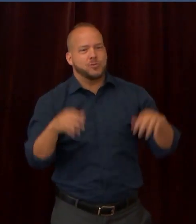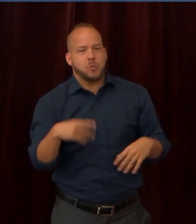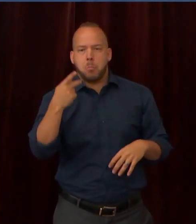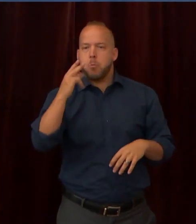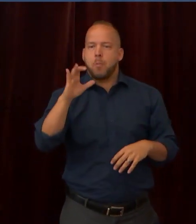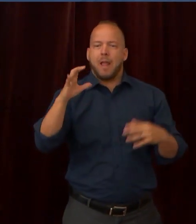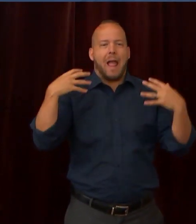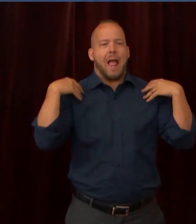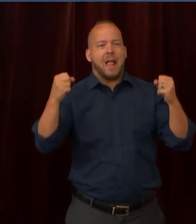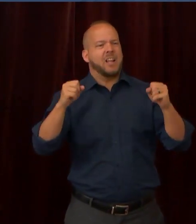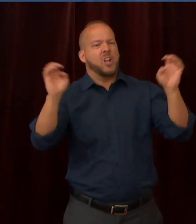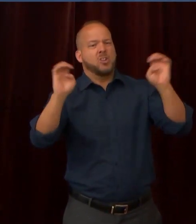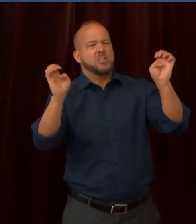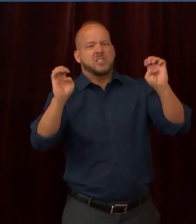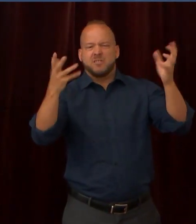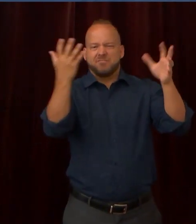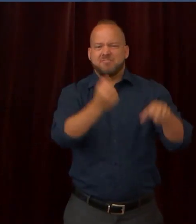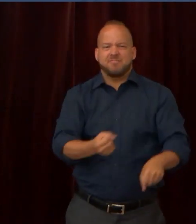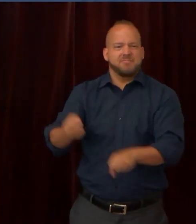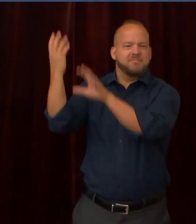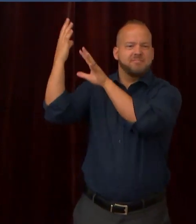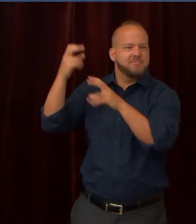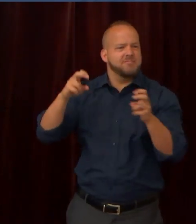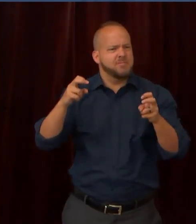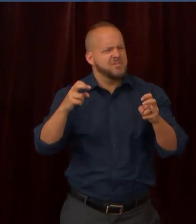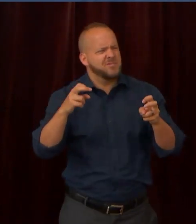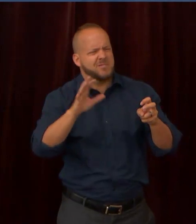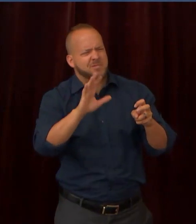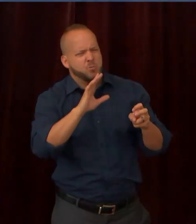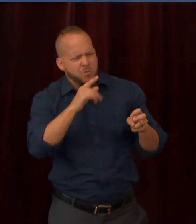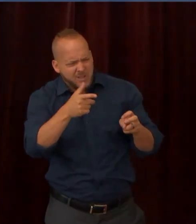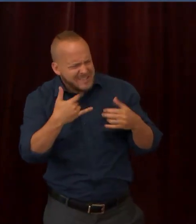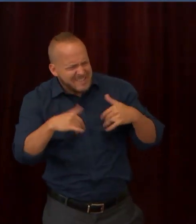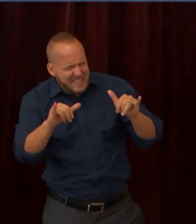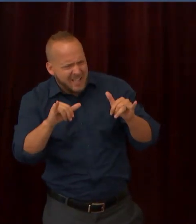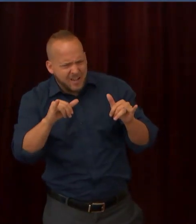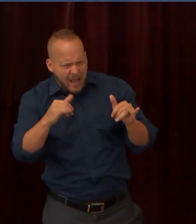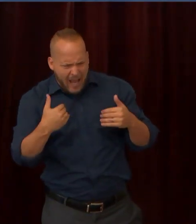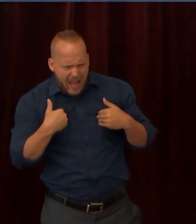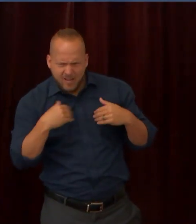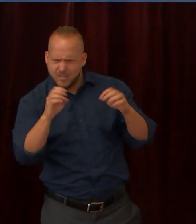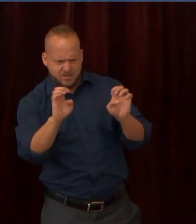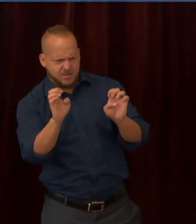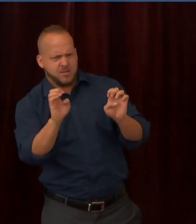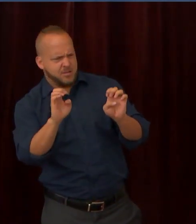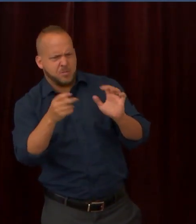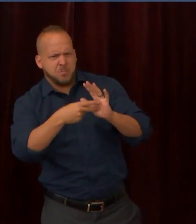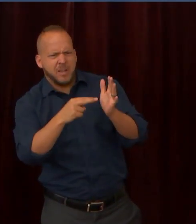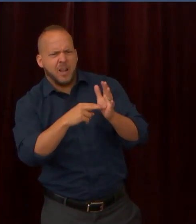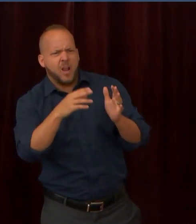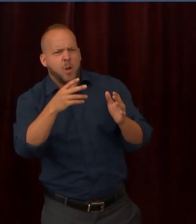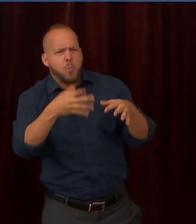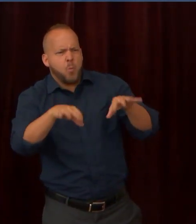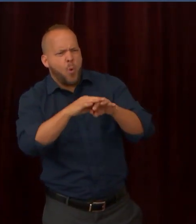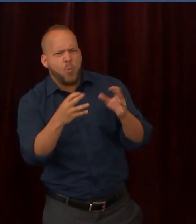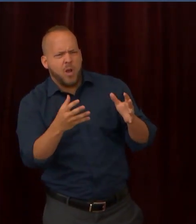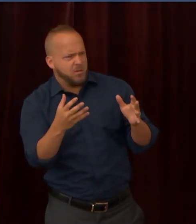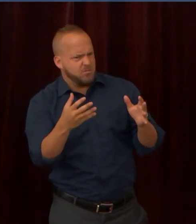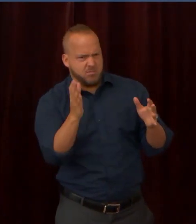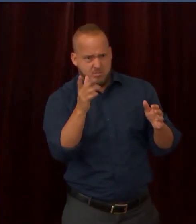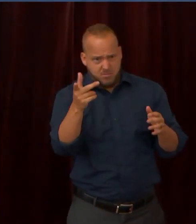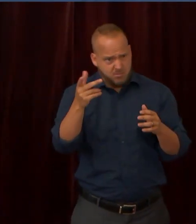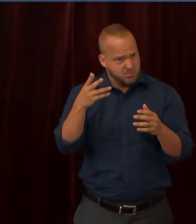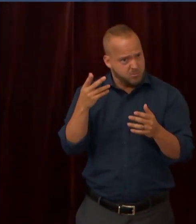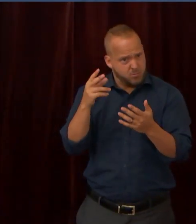You bet. We have not actively considered graduation ceremonies, and the